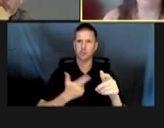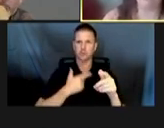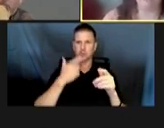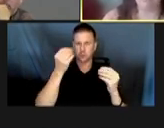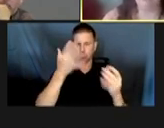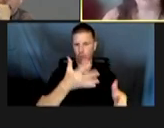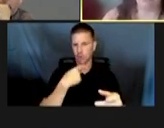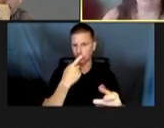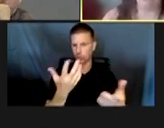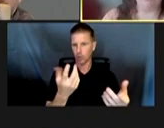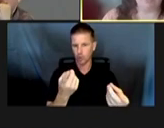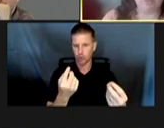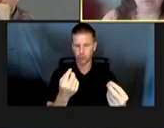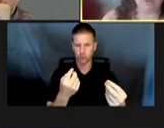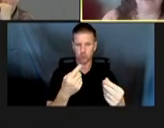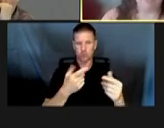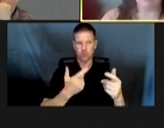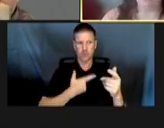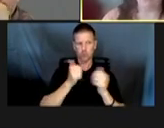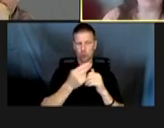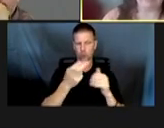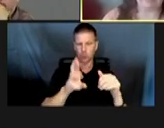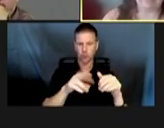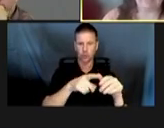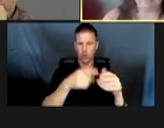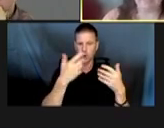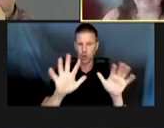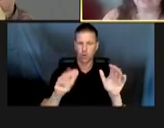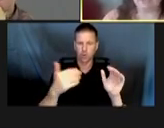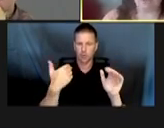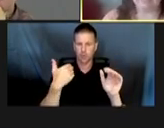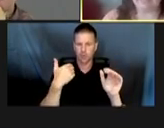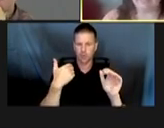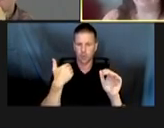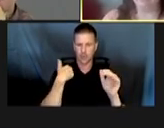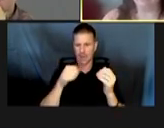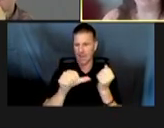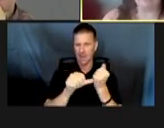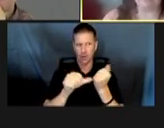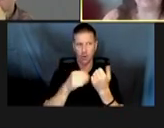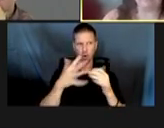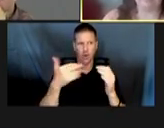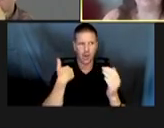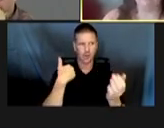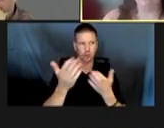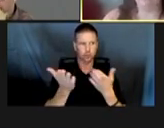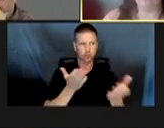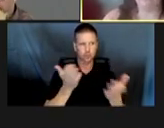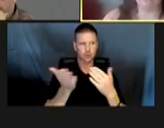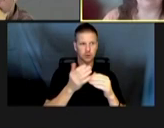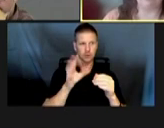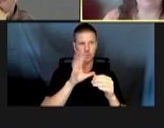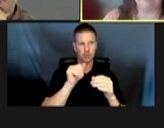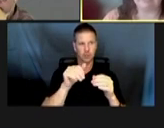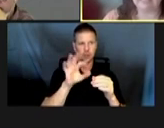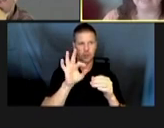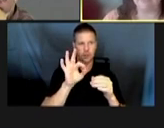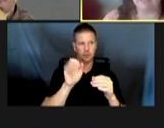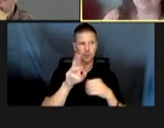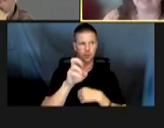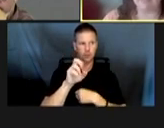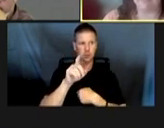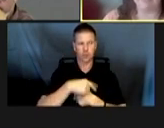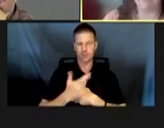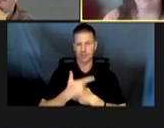what to do. She are living with her. She already had aids. She already had the services and features that she needed to